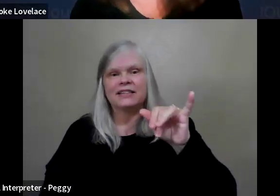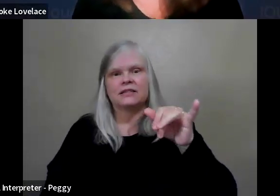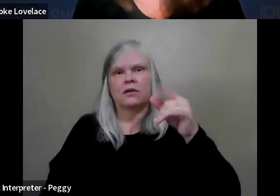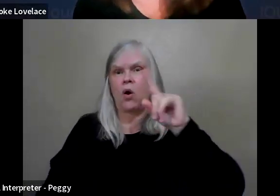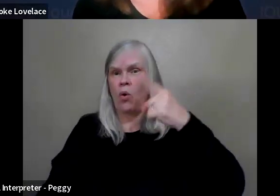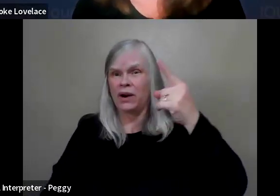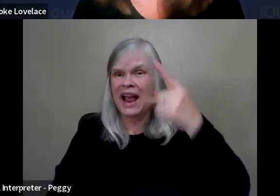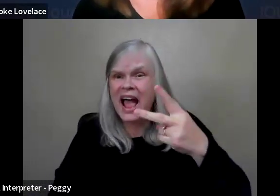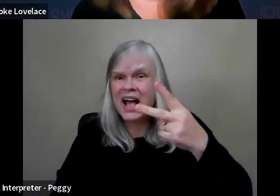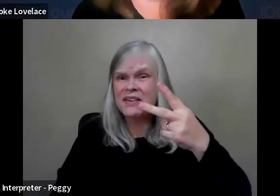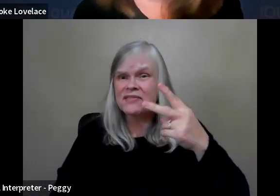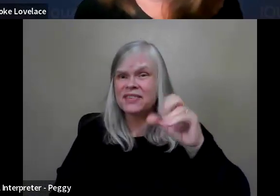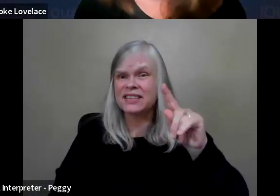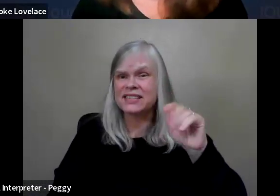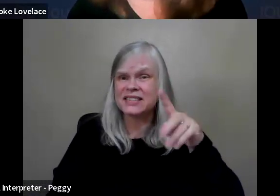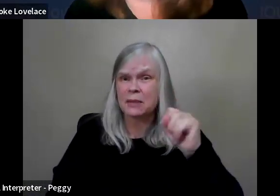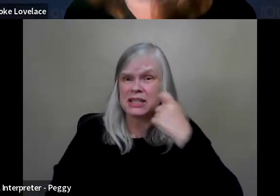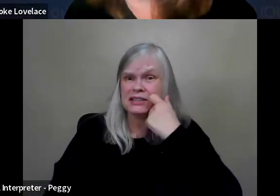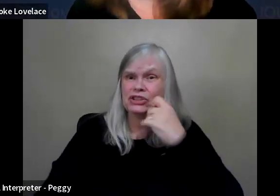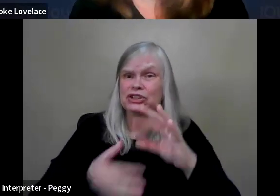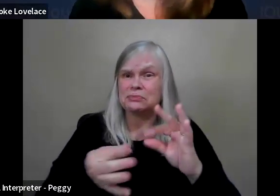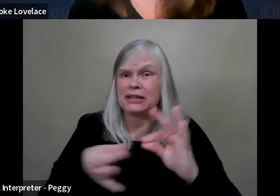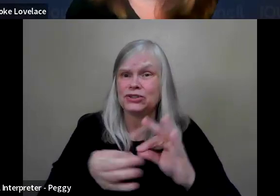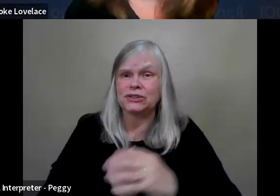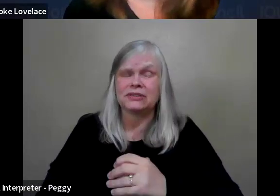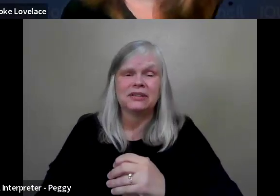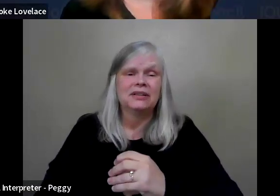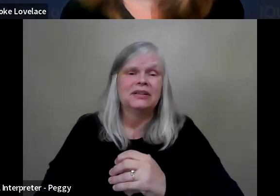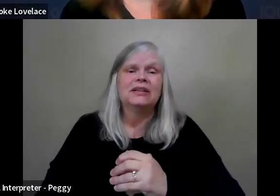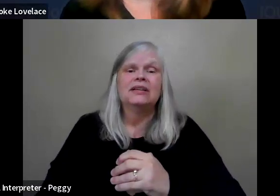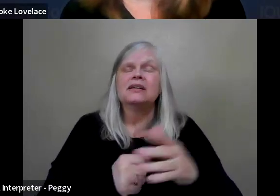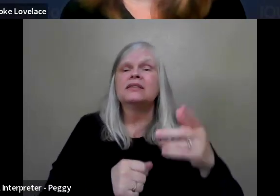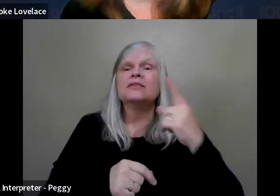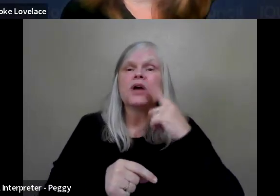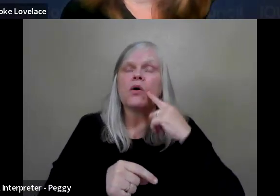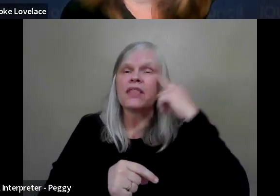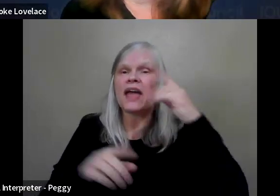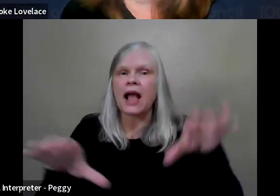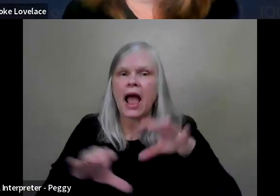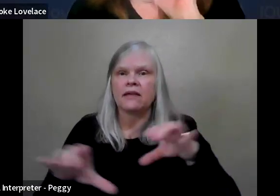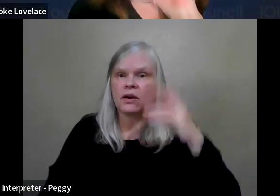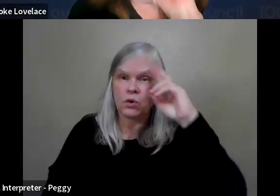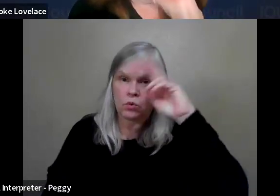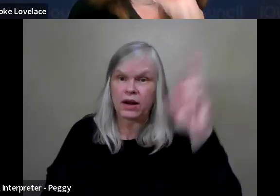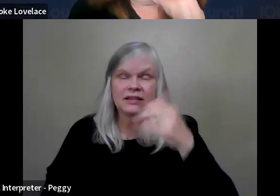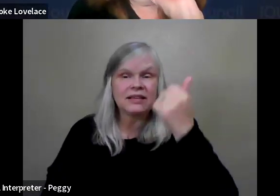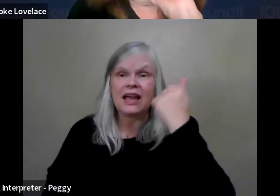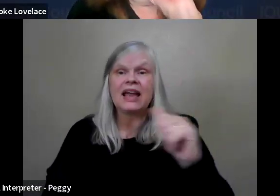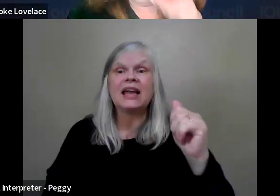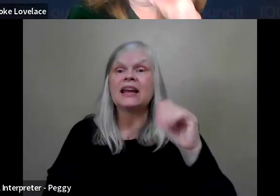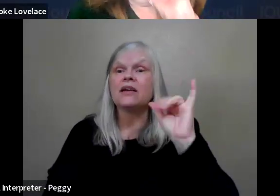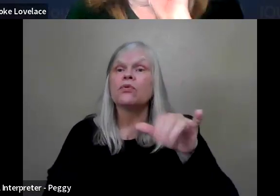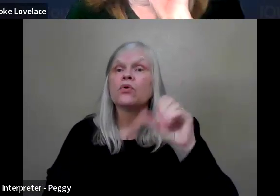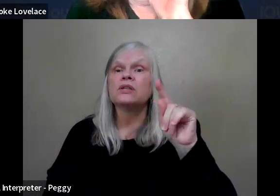steps involved. So if we think about breaking activities into steps, we might realize that any one of those